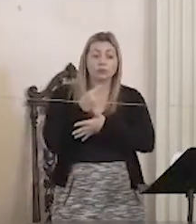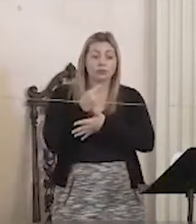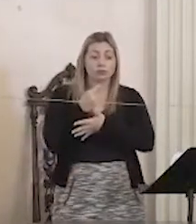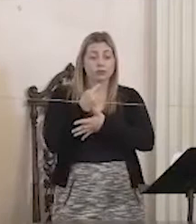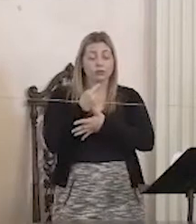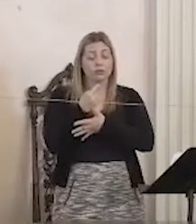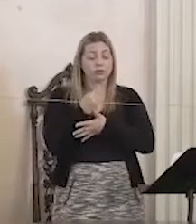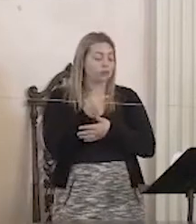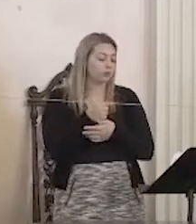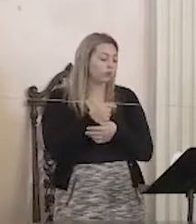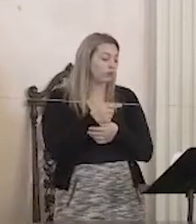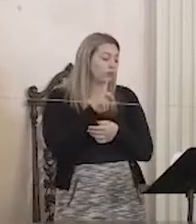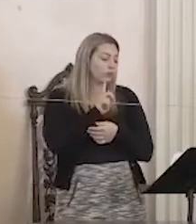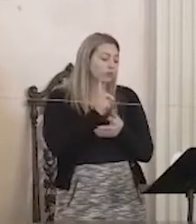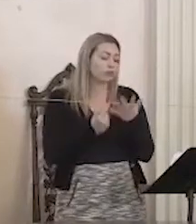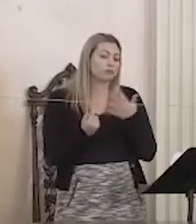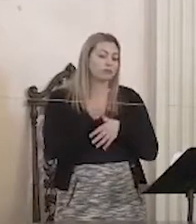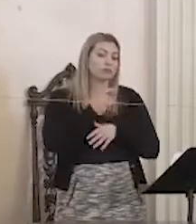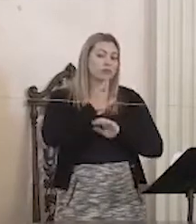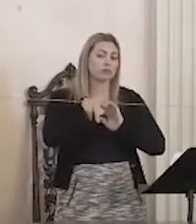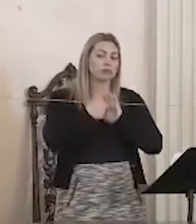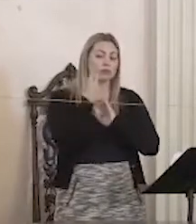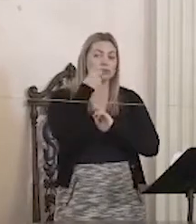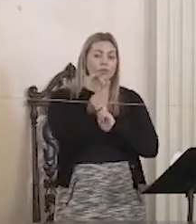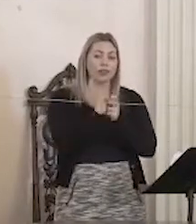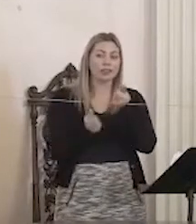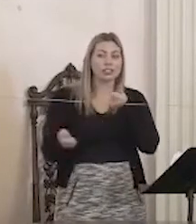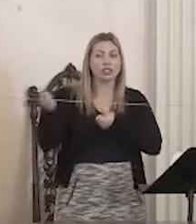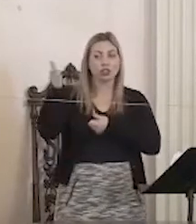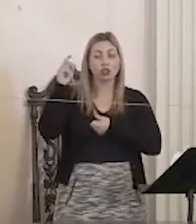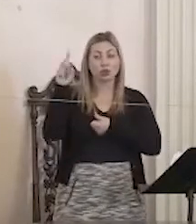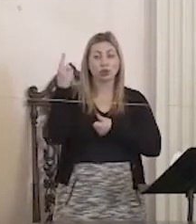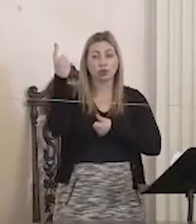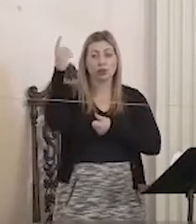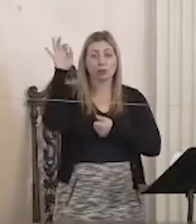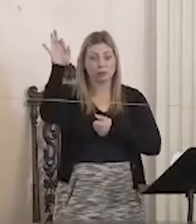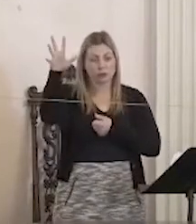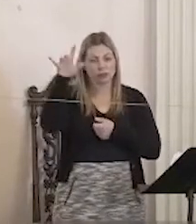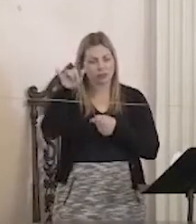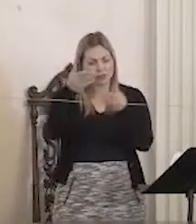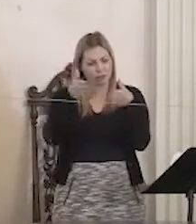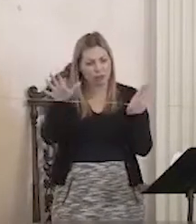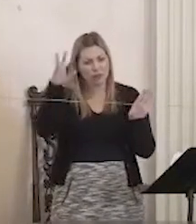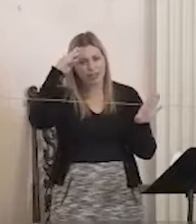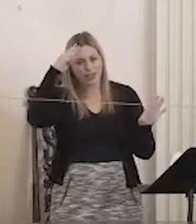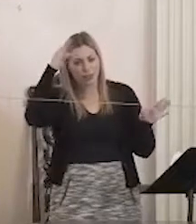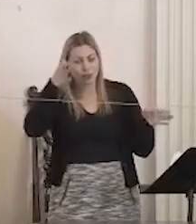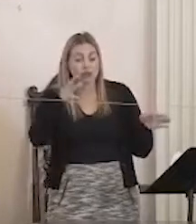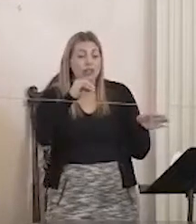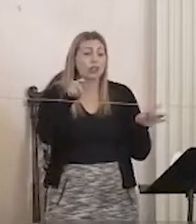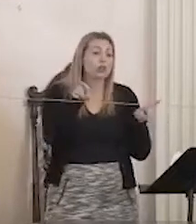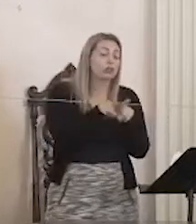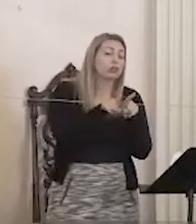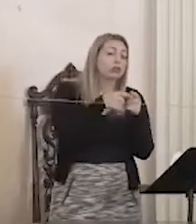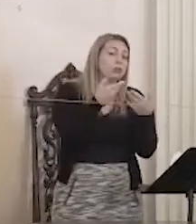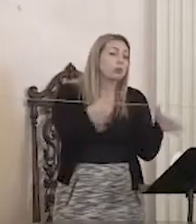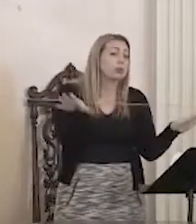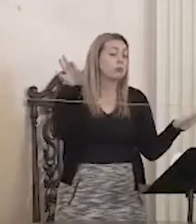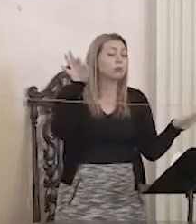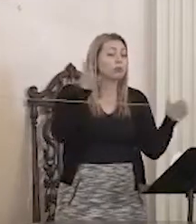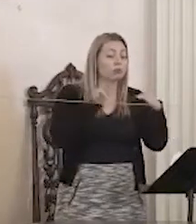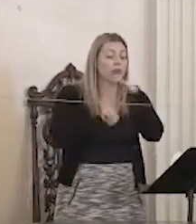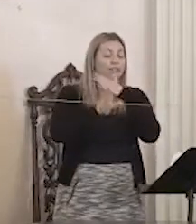The primacy of the role of senior solo minister as public theologian and public prophet